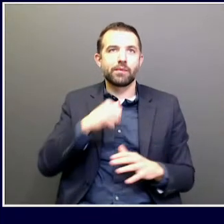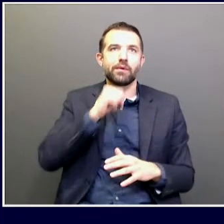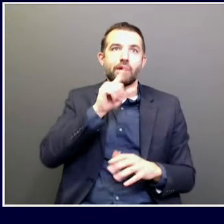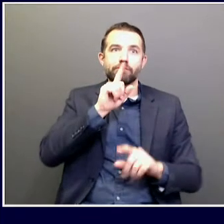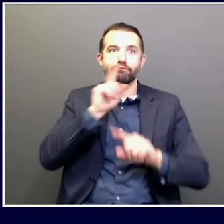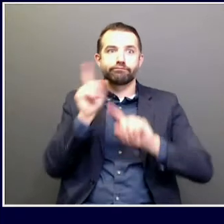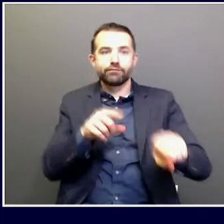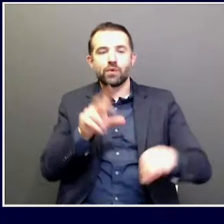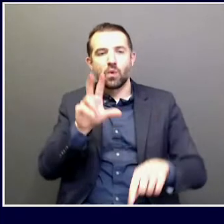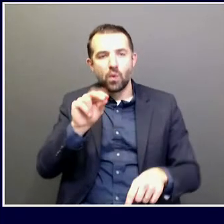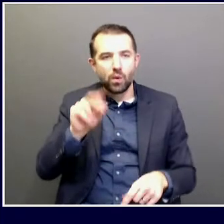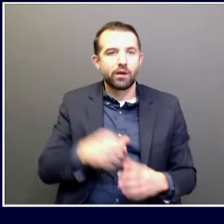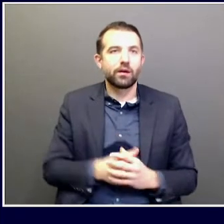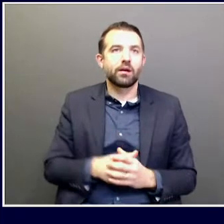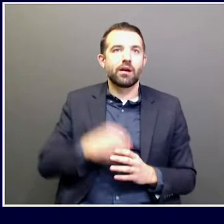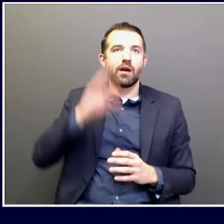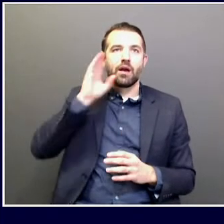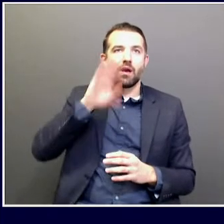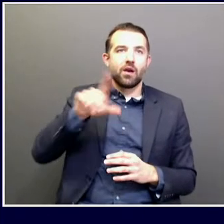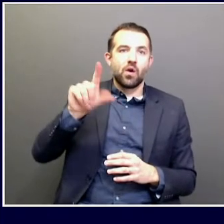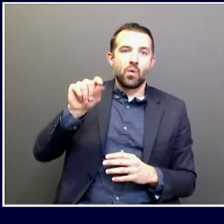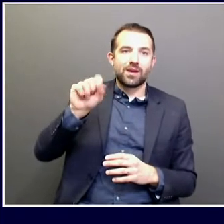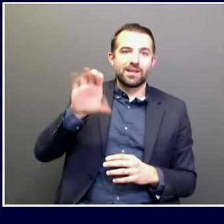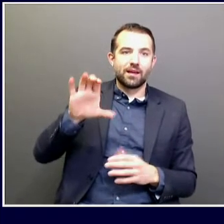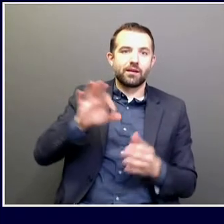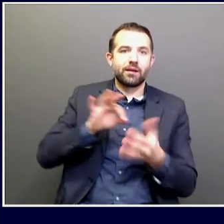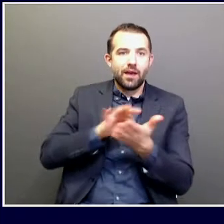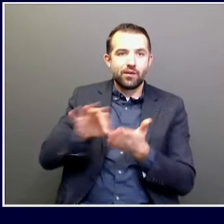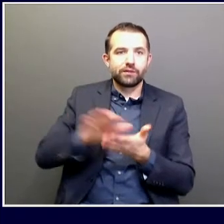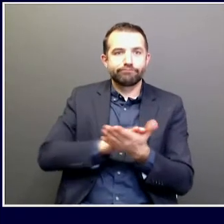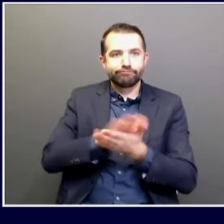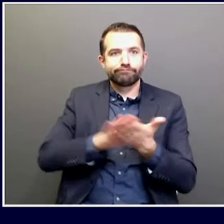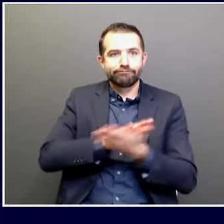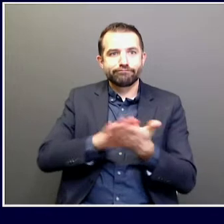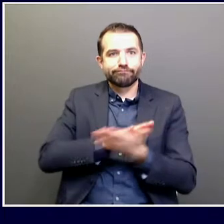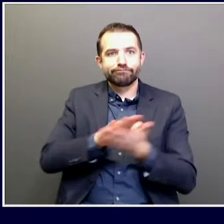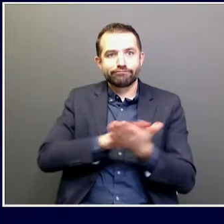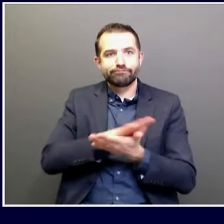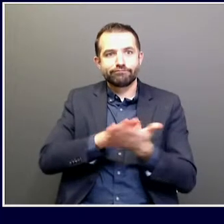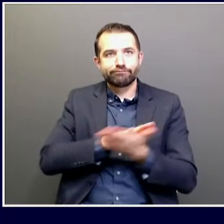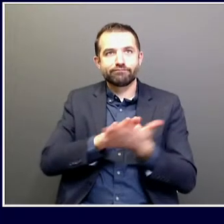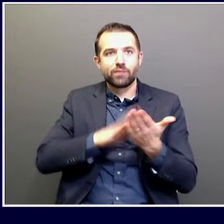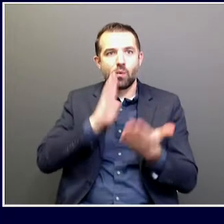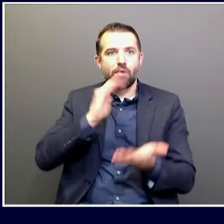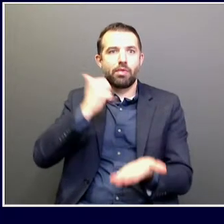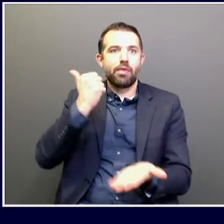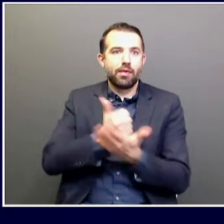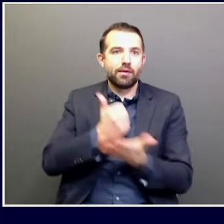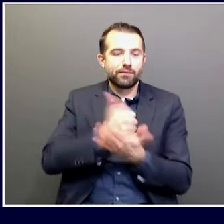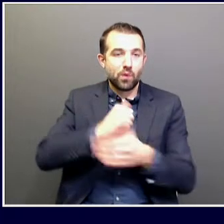regularly is something that will prevent the spread of the virus or minimize the spread of a virus.